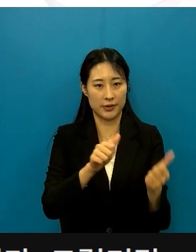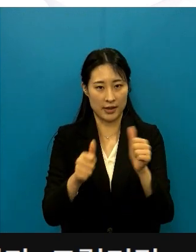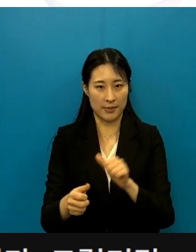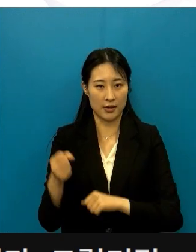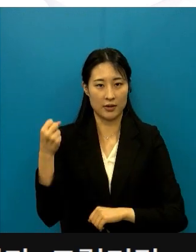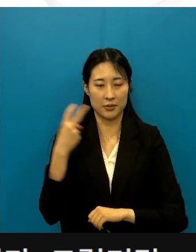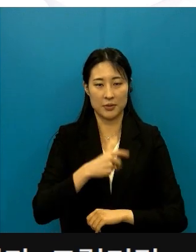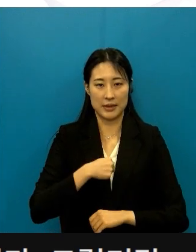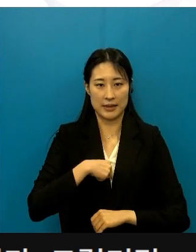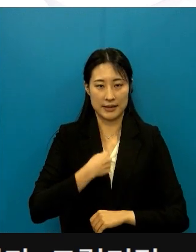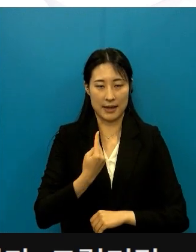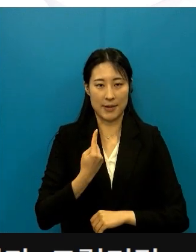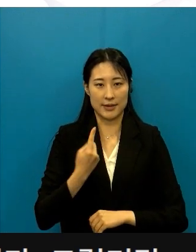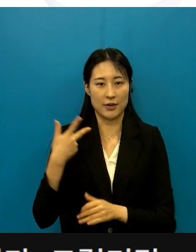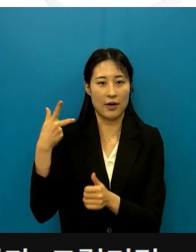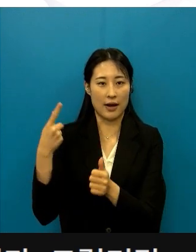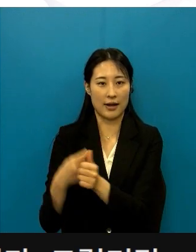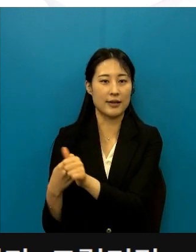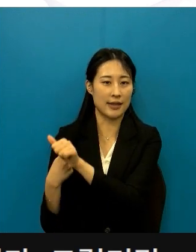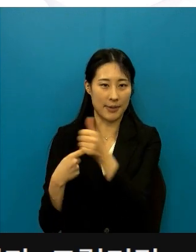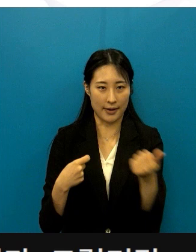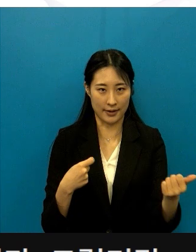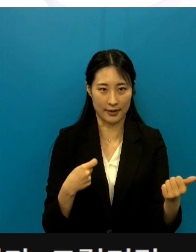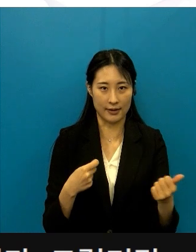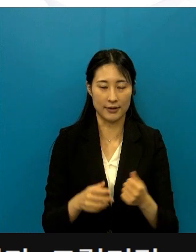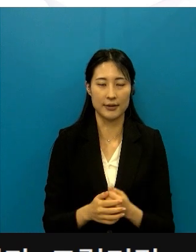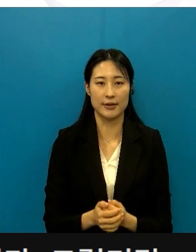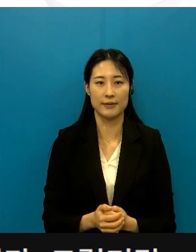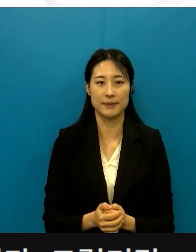occurred. Inspired by those events,